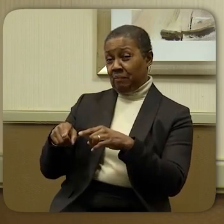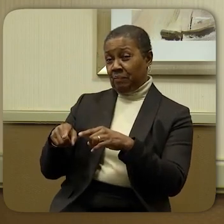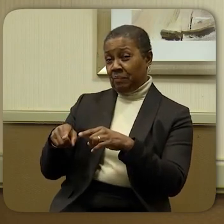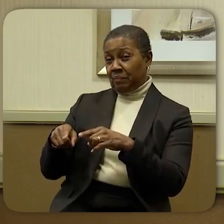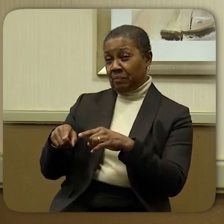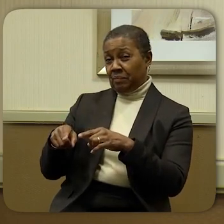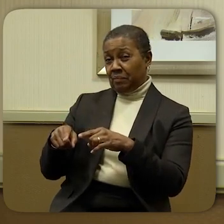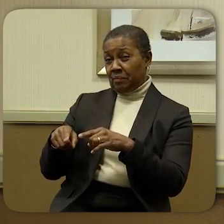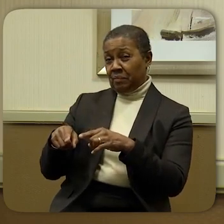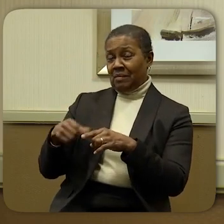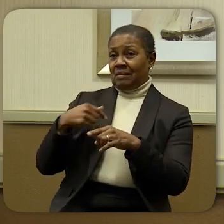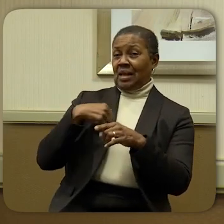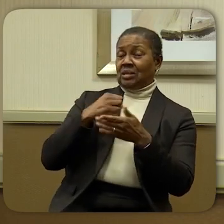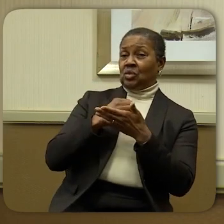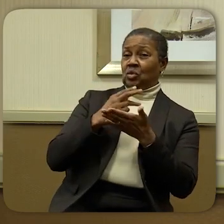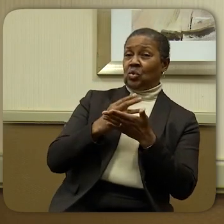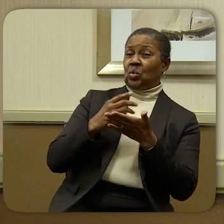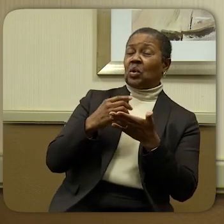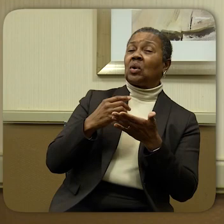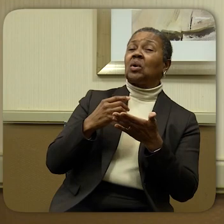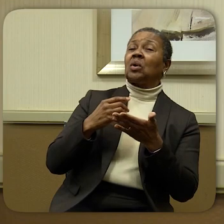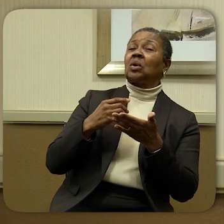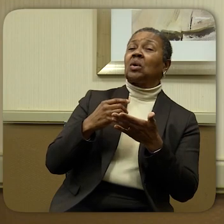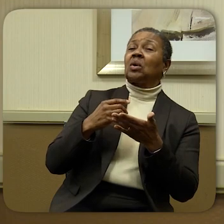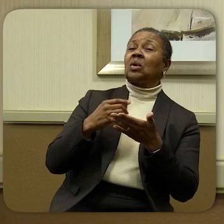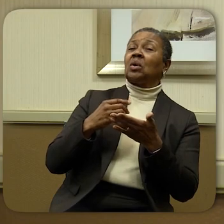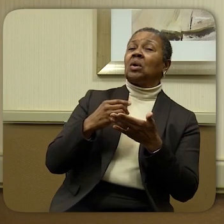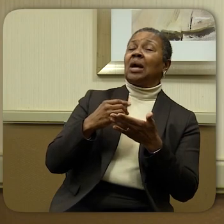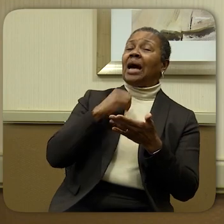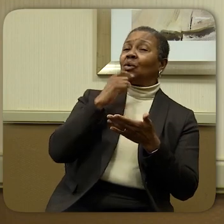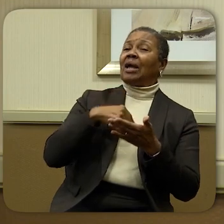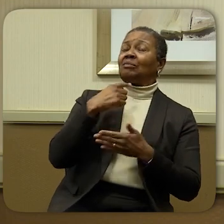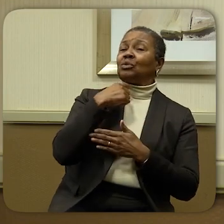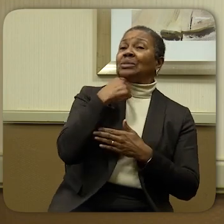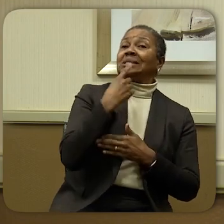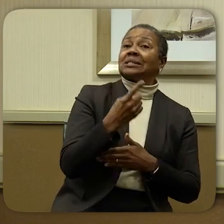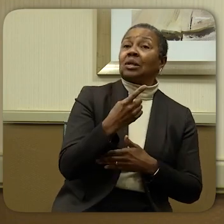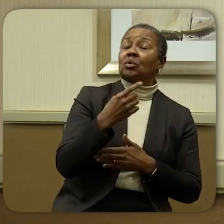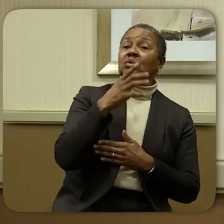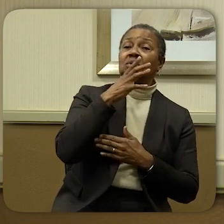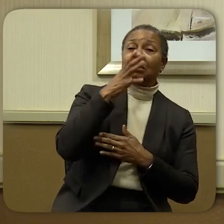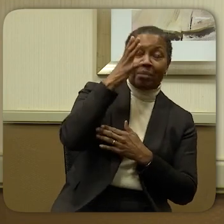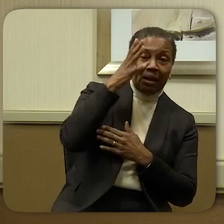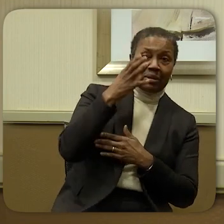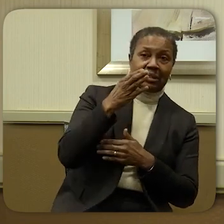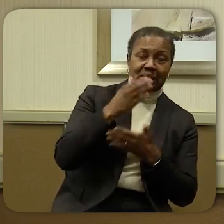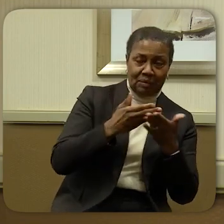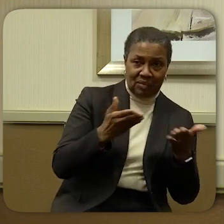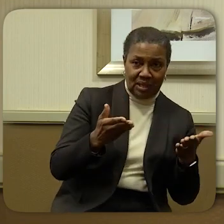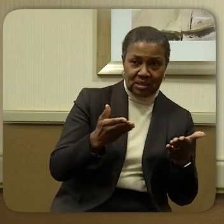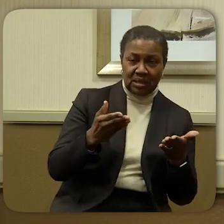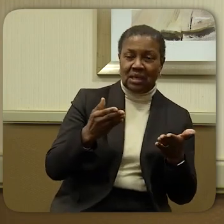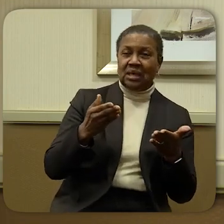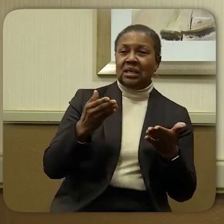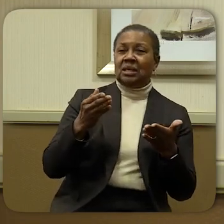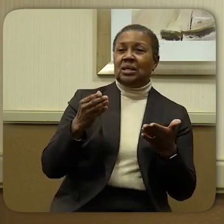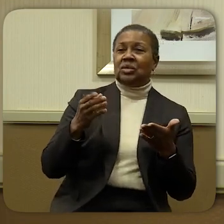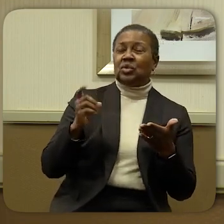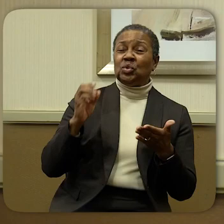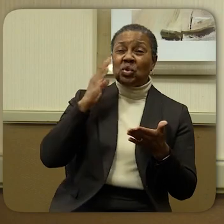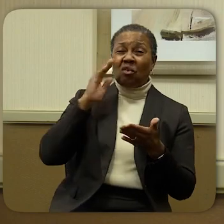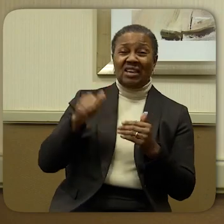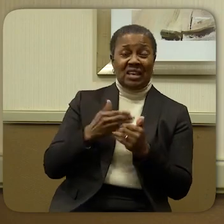like as a social worker, there's things that I don't have to disclose to the parents, but is there anything that you're aware of?